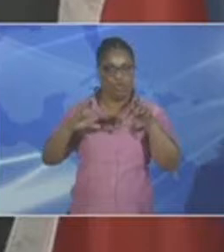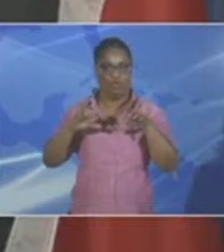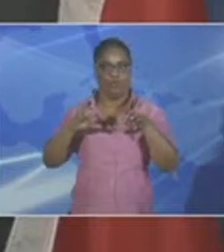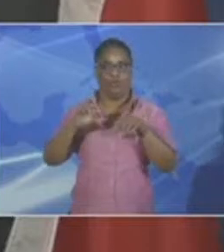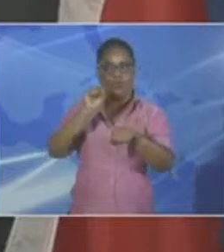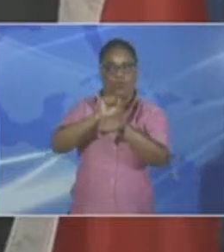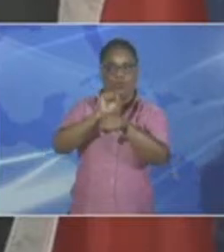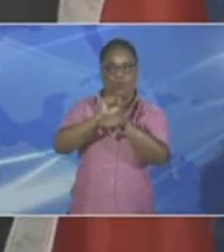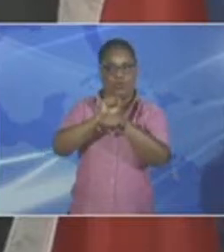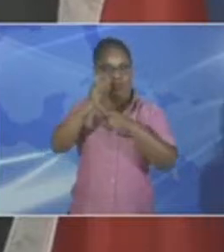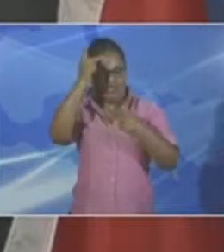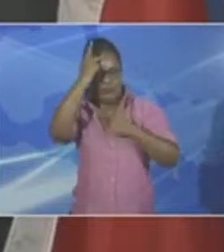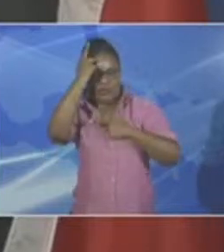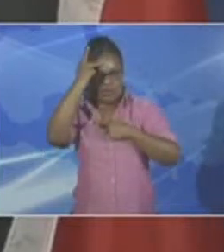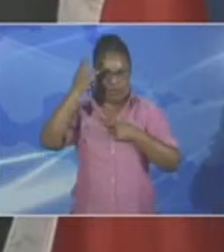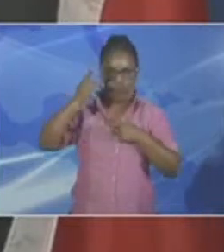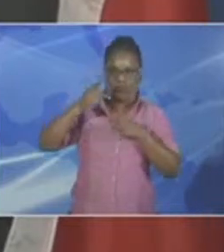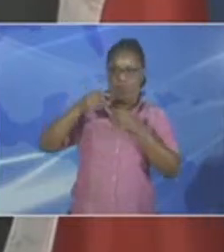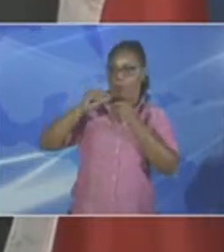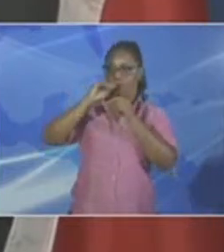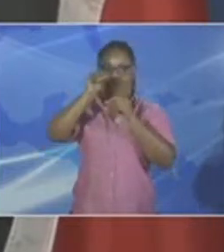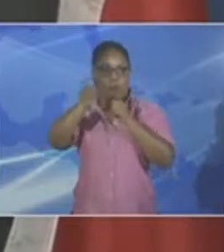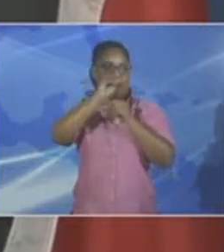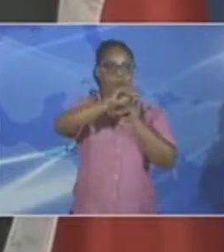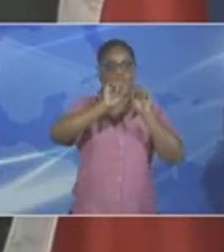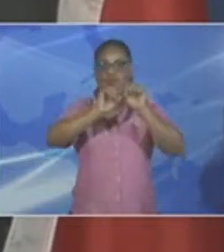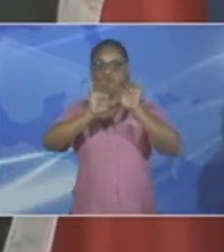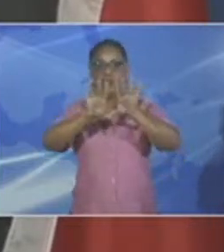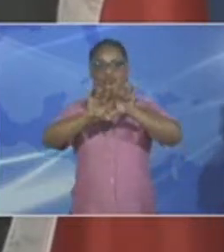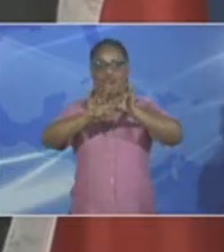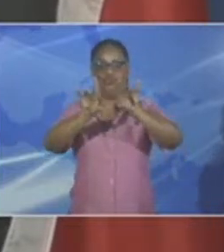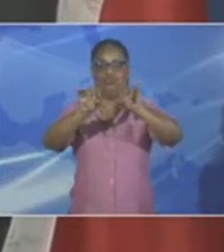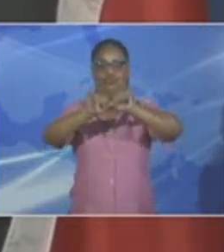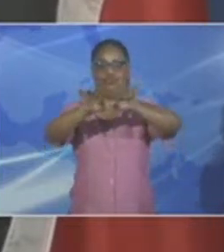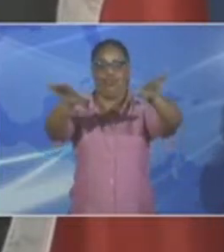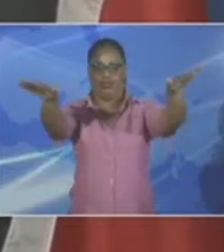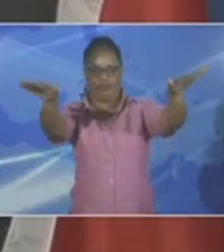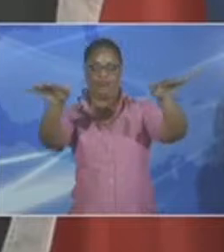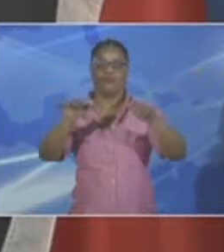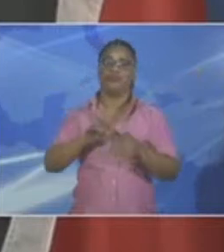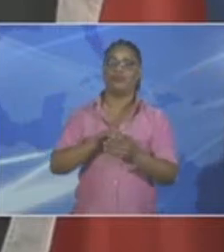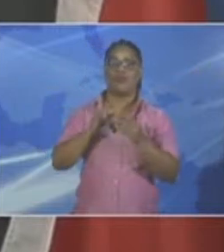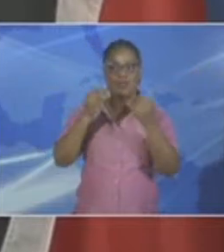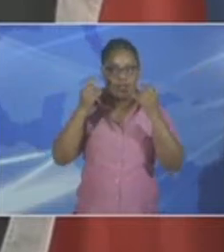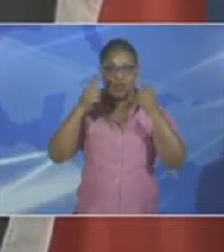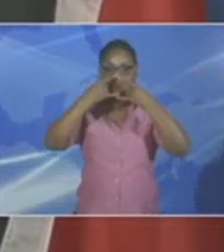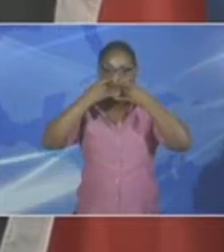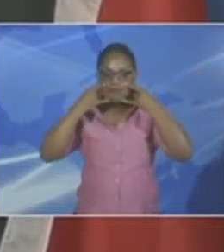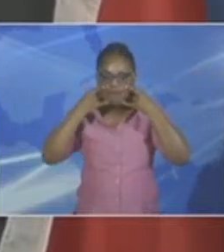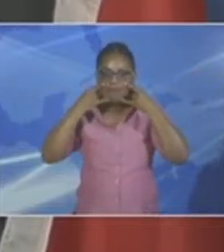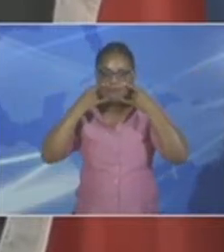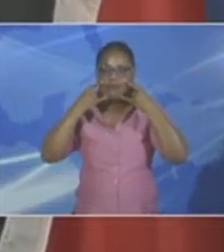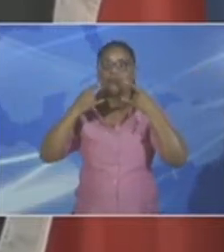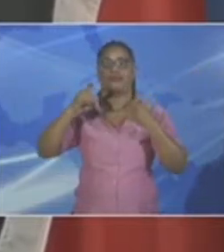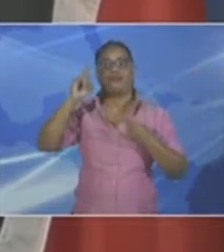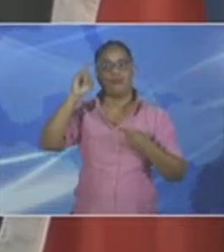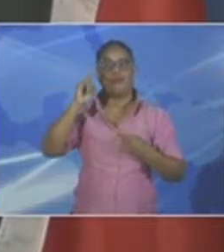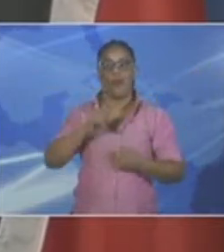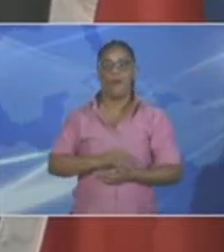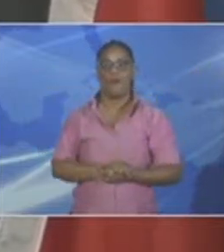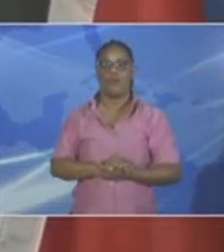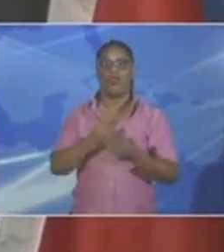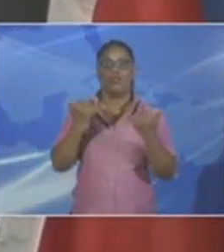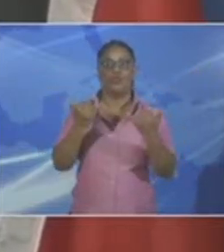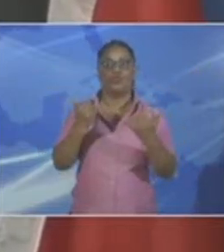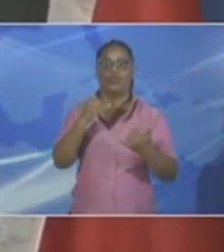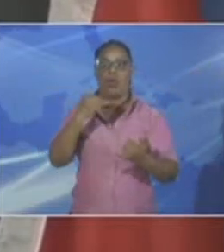We wear that mask and we are doing what is required. And today, I can tell you I met with the